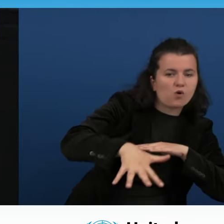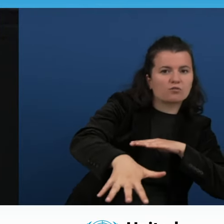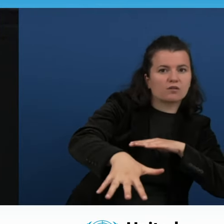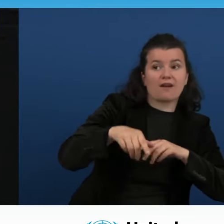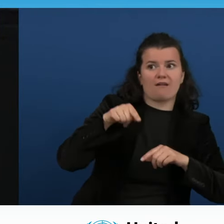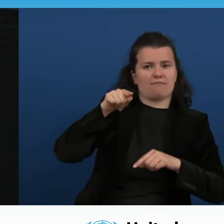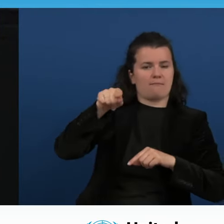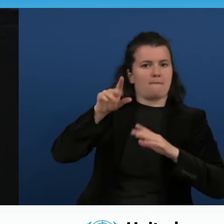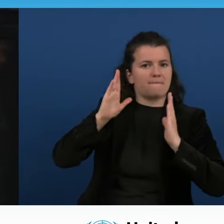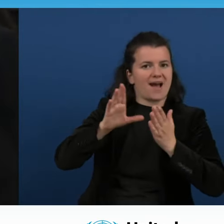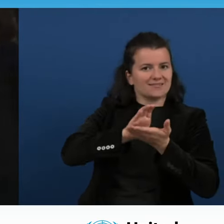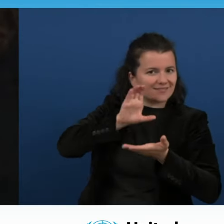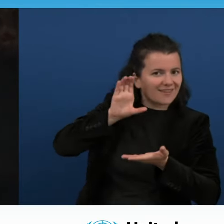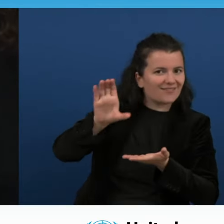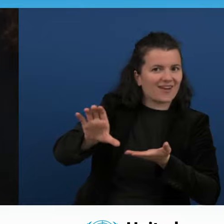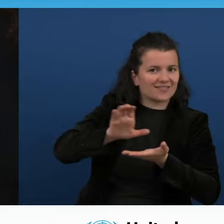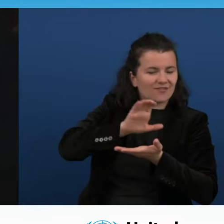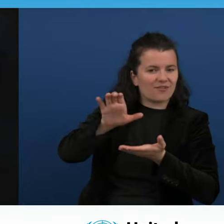in